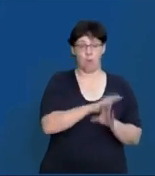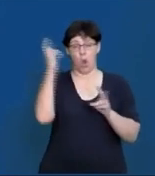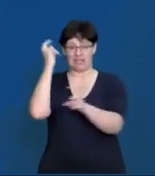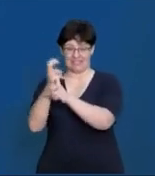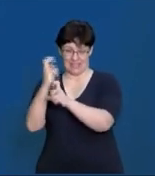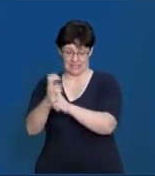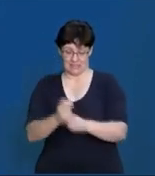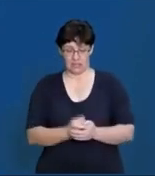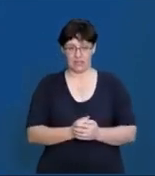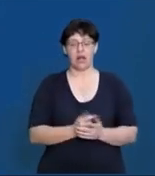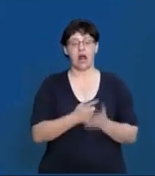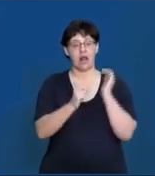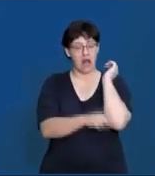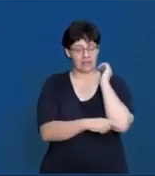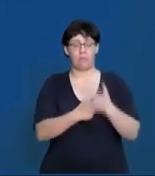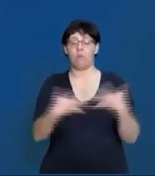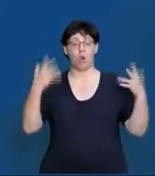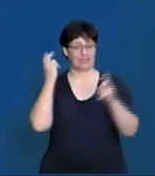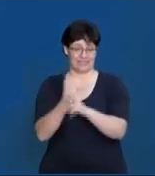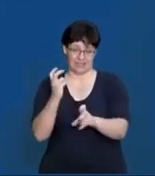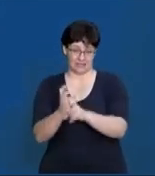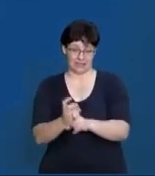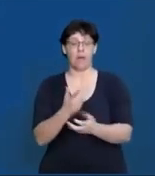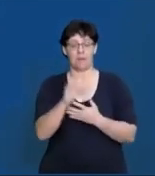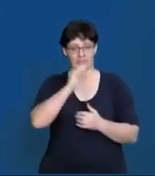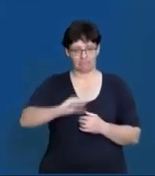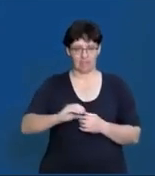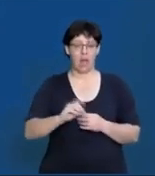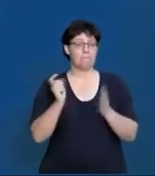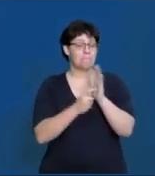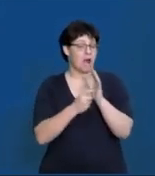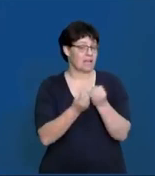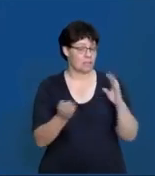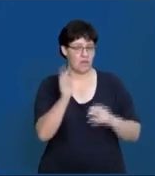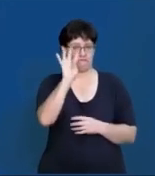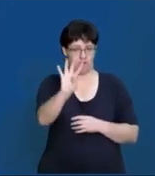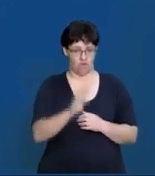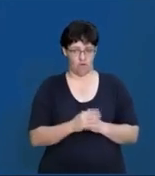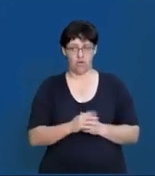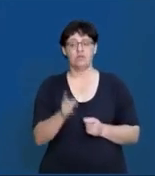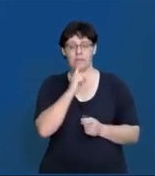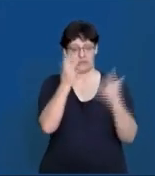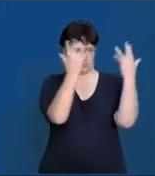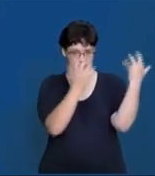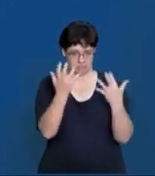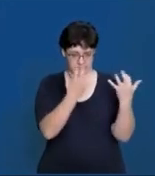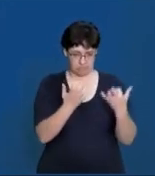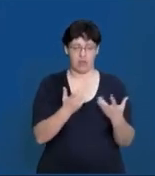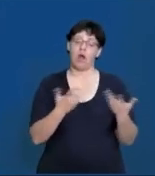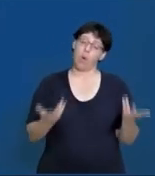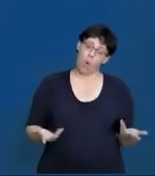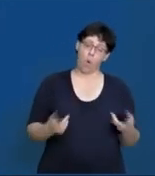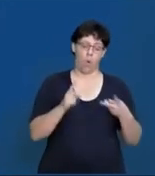at easy to difficult. The last question is a more difficult and is allocated 4 marks. These ones might require you